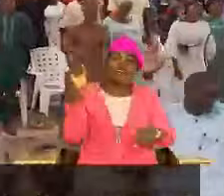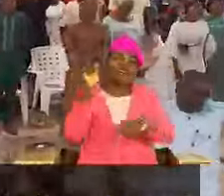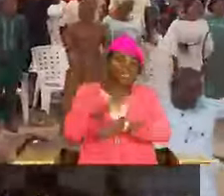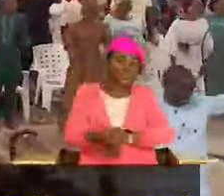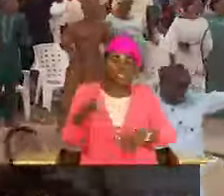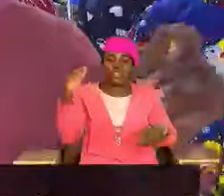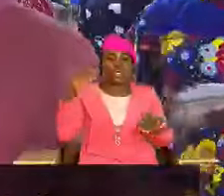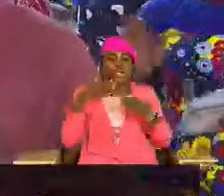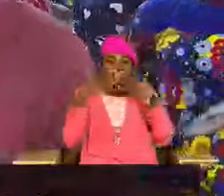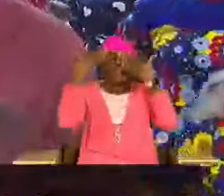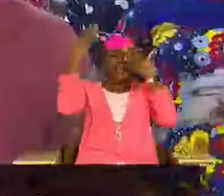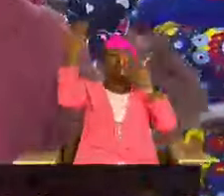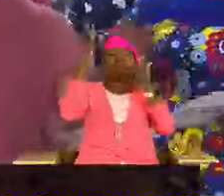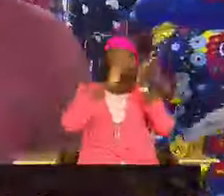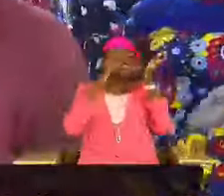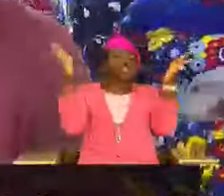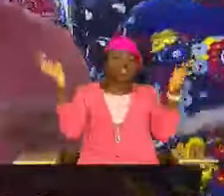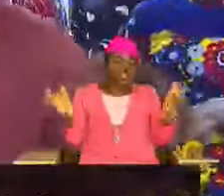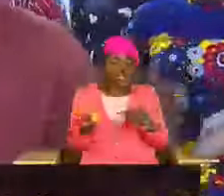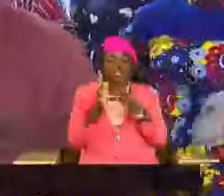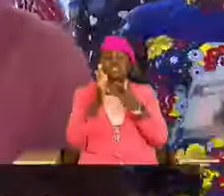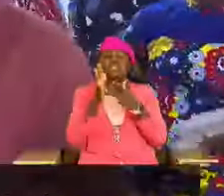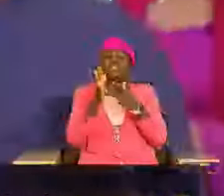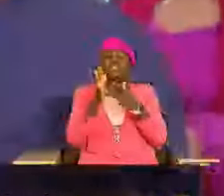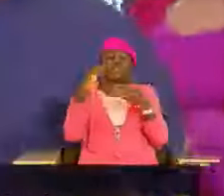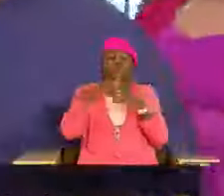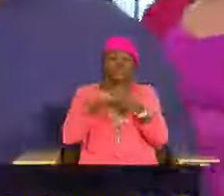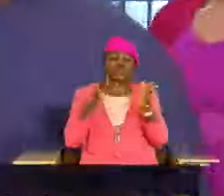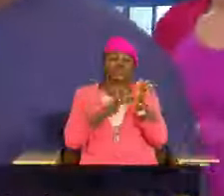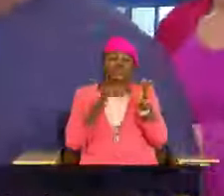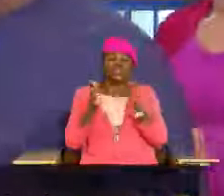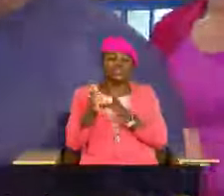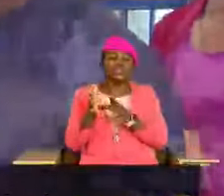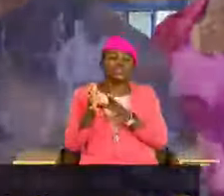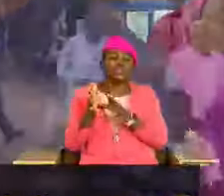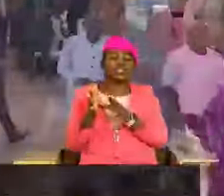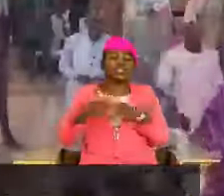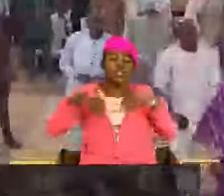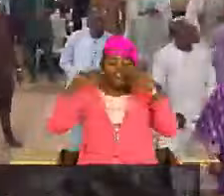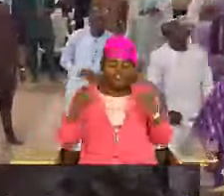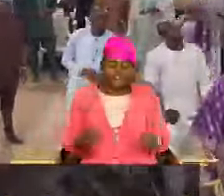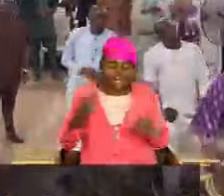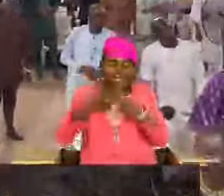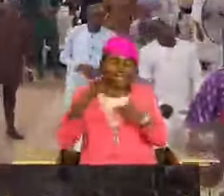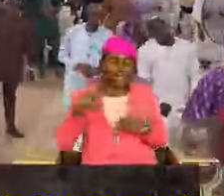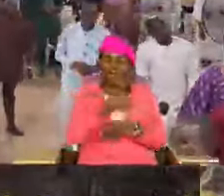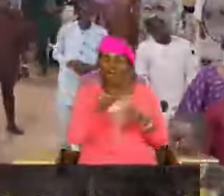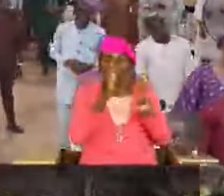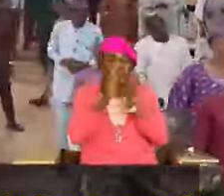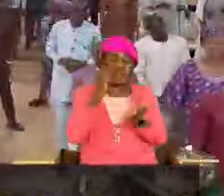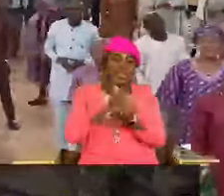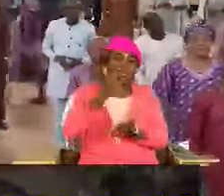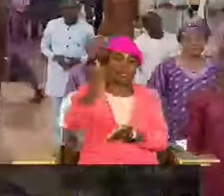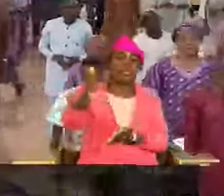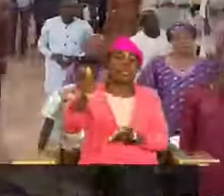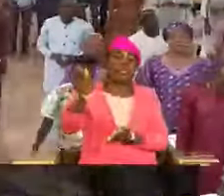thank you Jesus in Jesus mighty name we